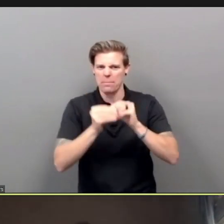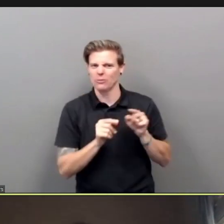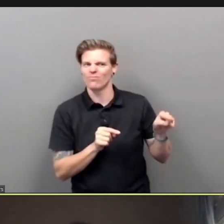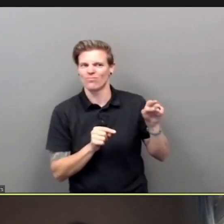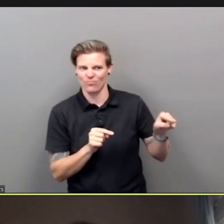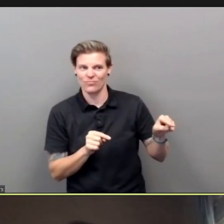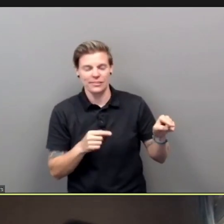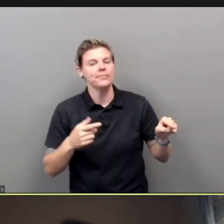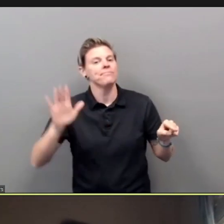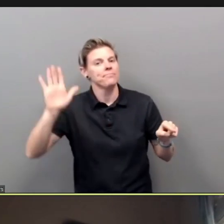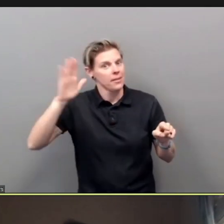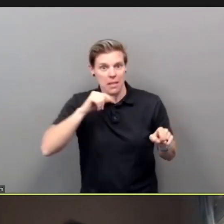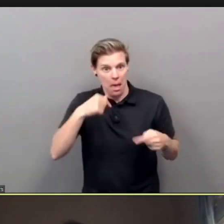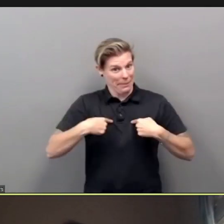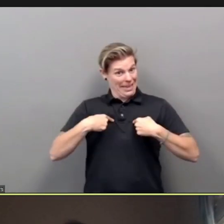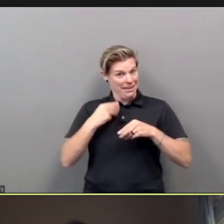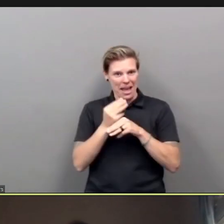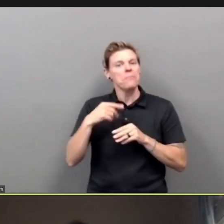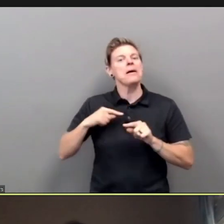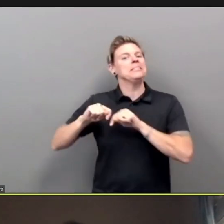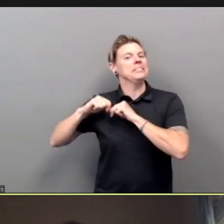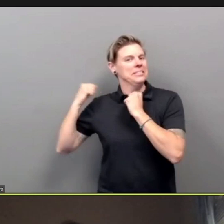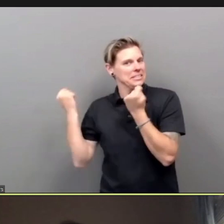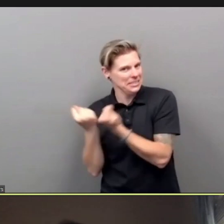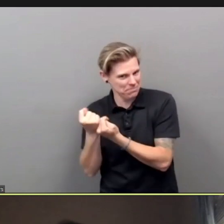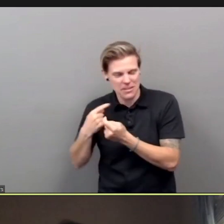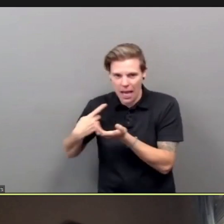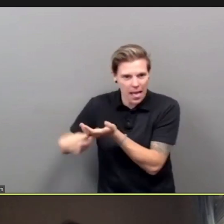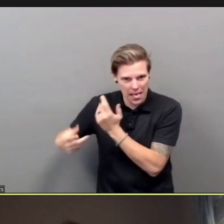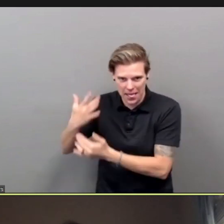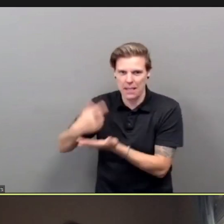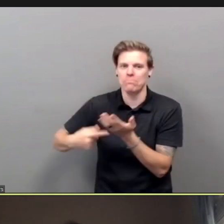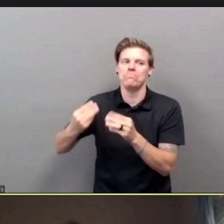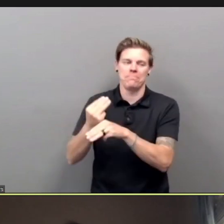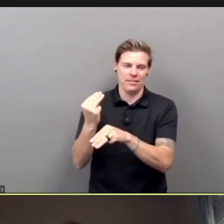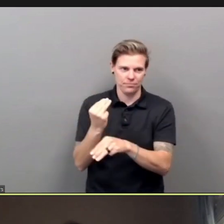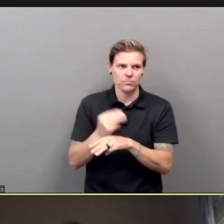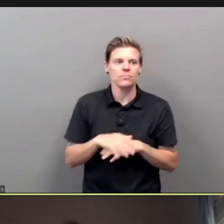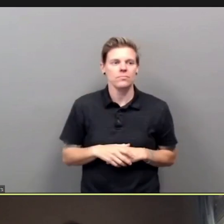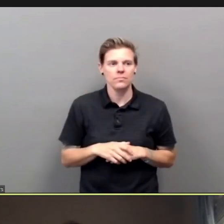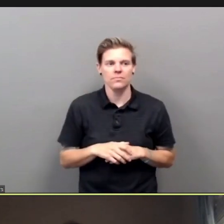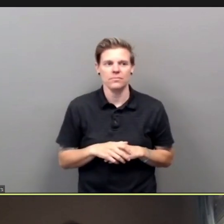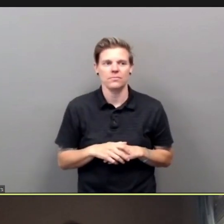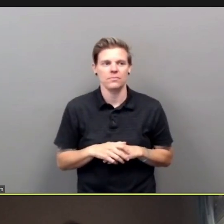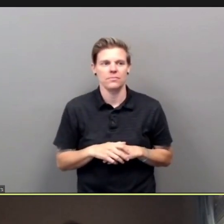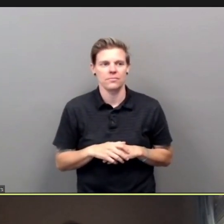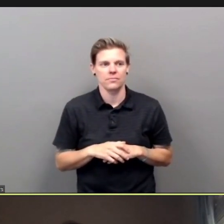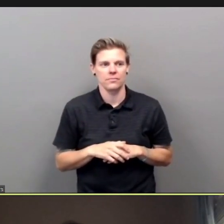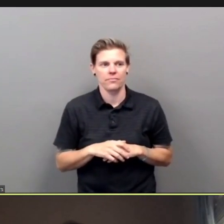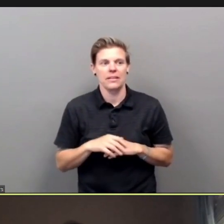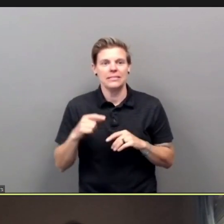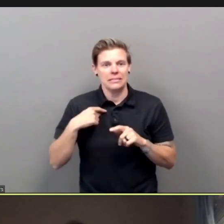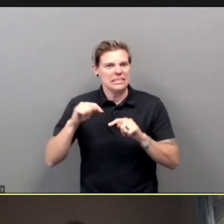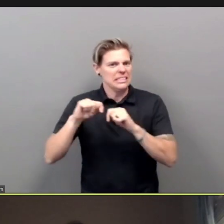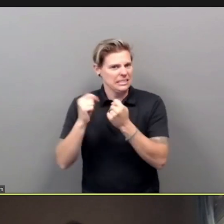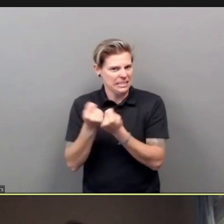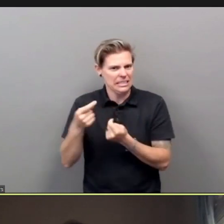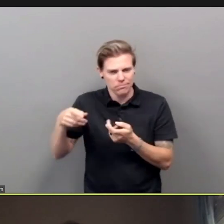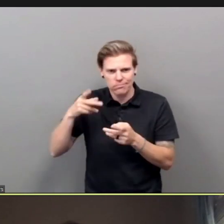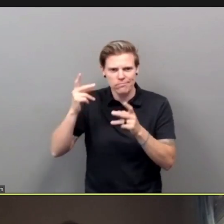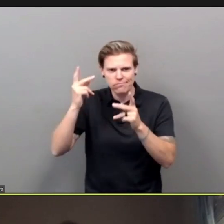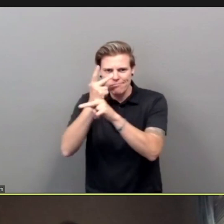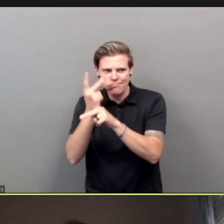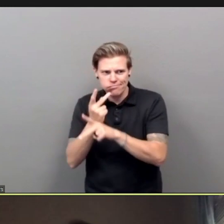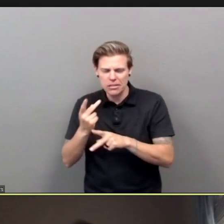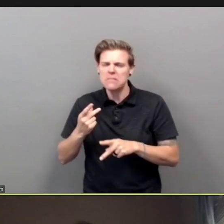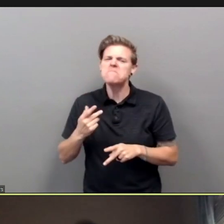that question, I sent it out to our team and they calculated that. So they basically said that it'll probably be